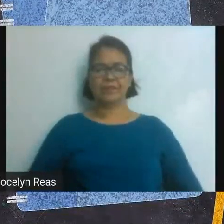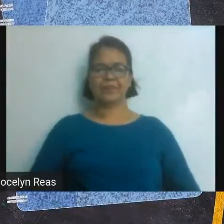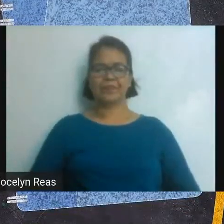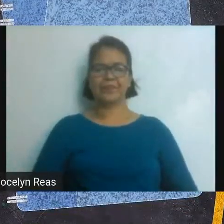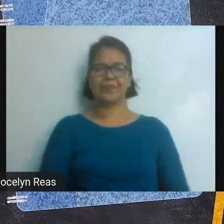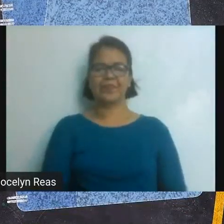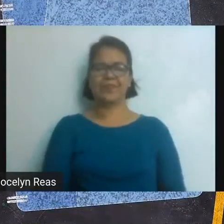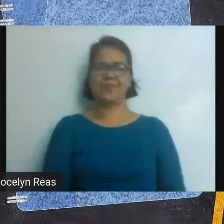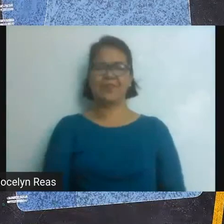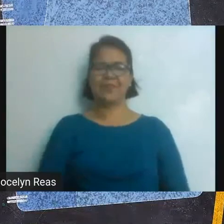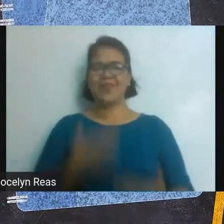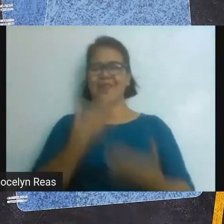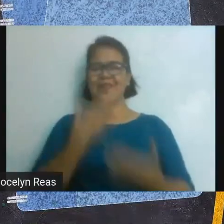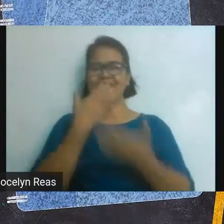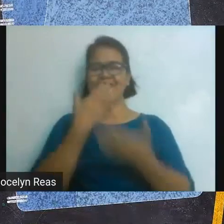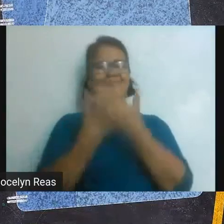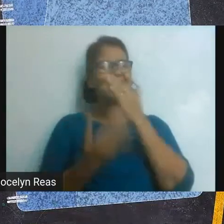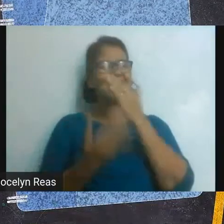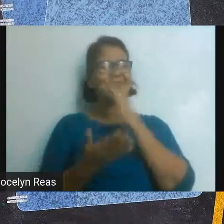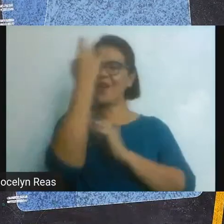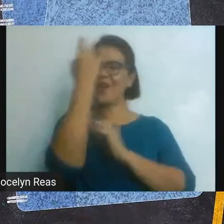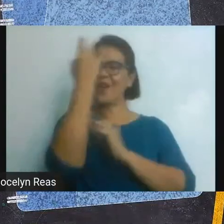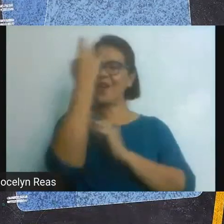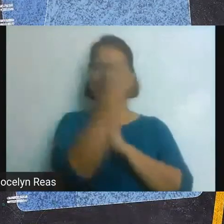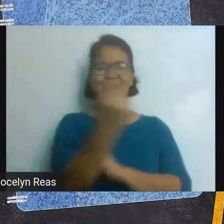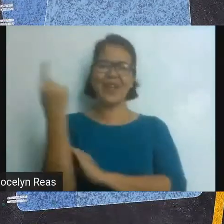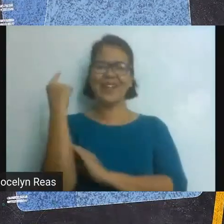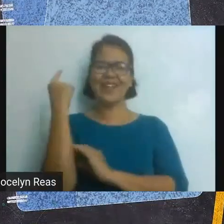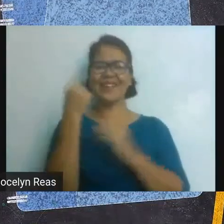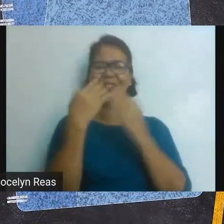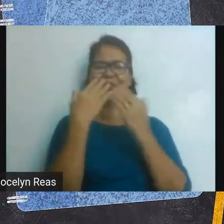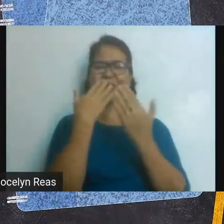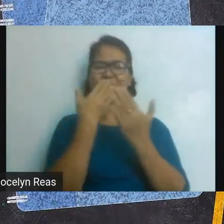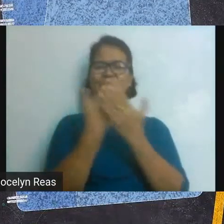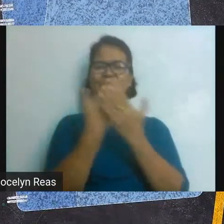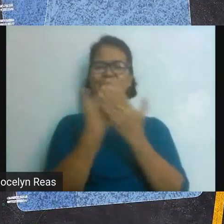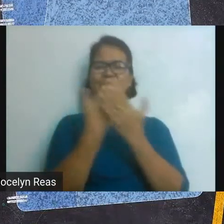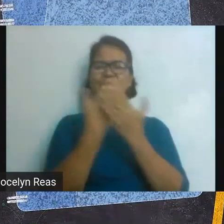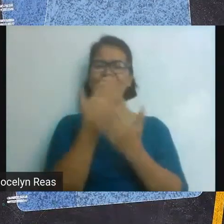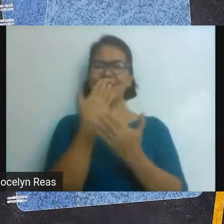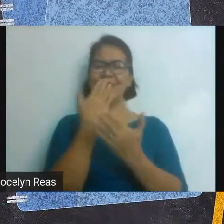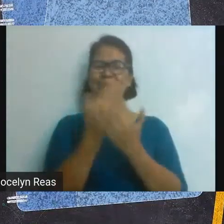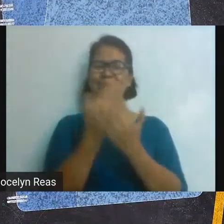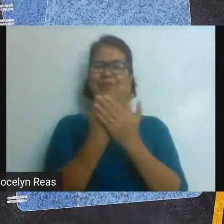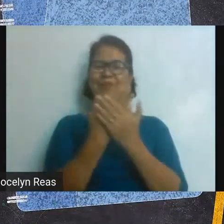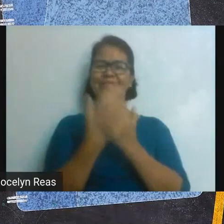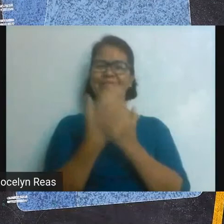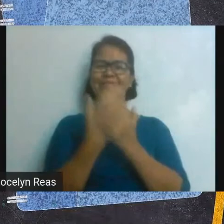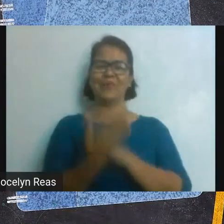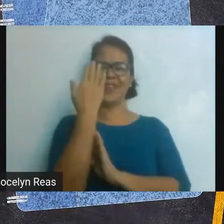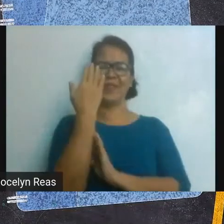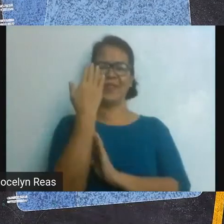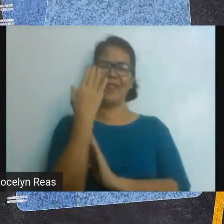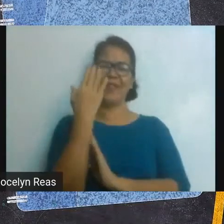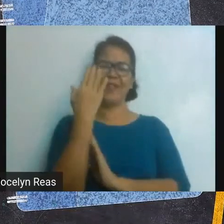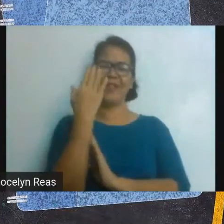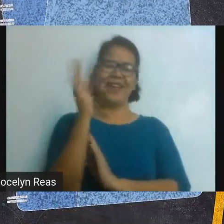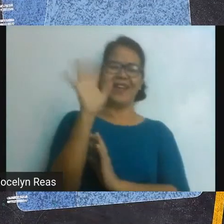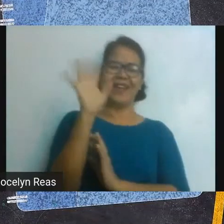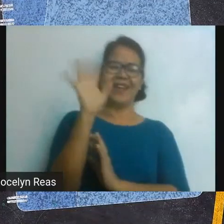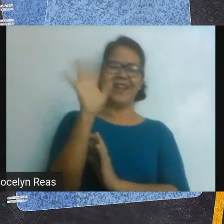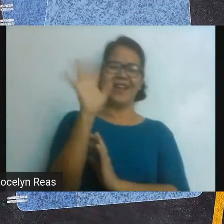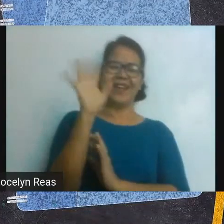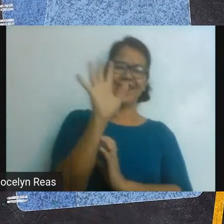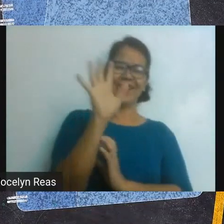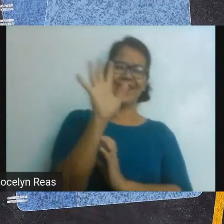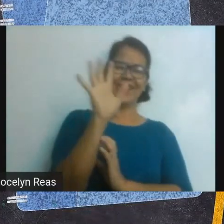Good morning, everyone! Good morning, good morning, good morning! Good morning, Ma'am Joy! Good morning! Hello